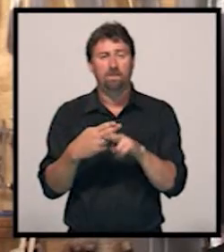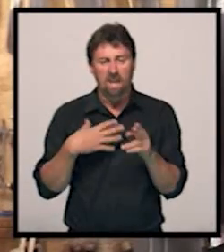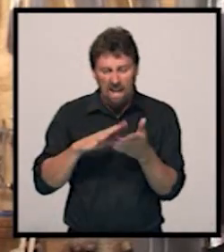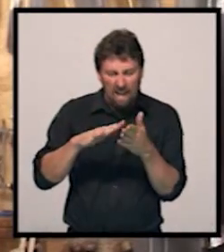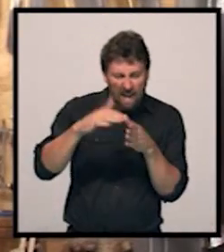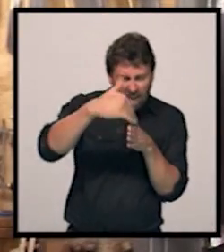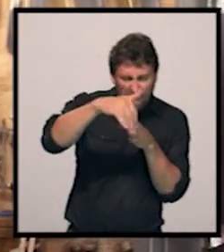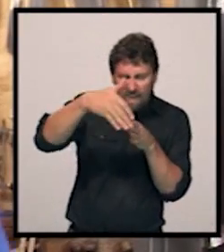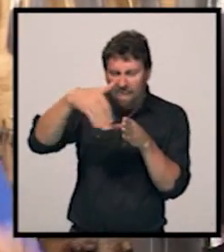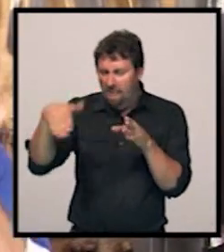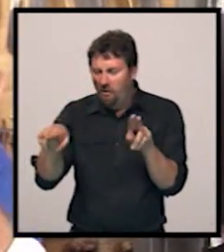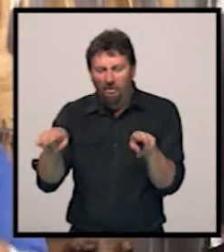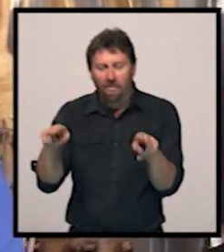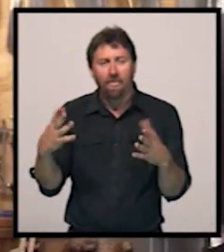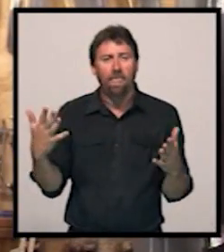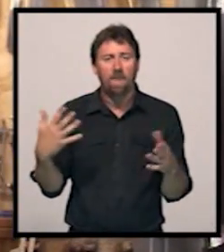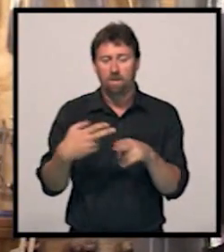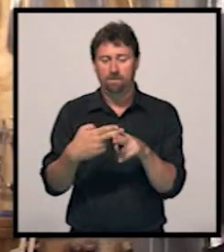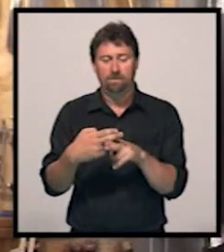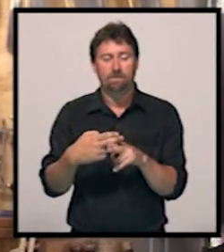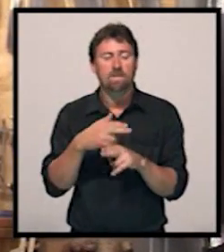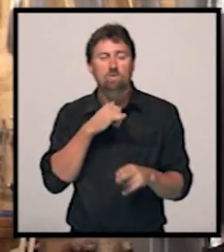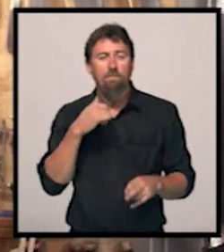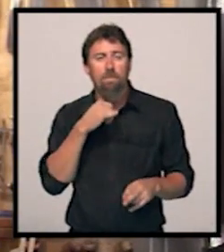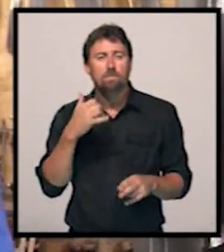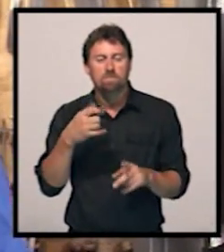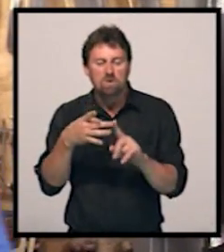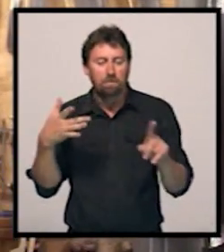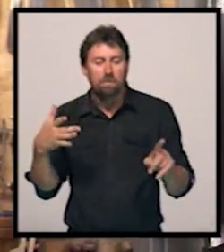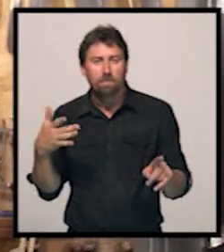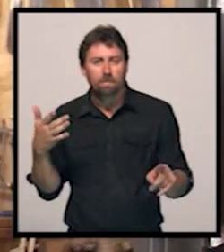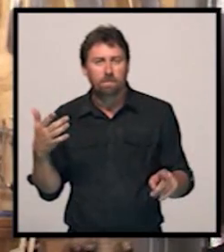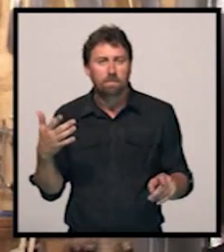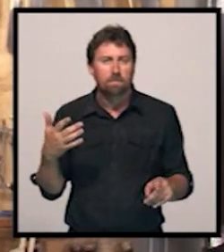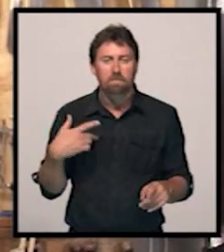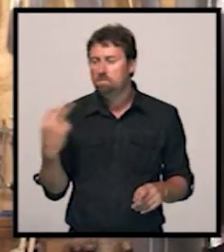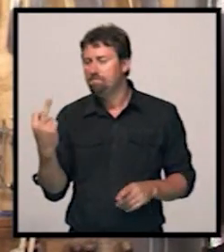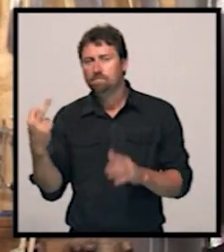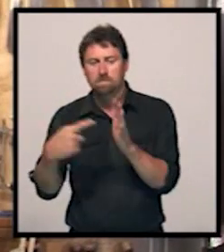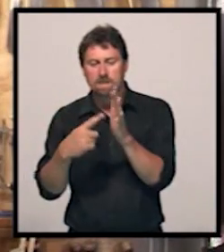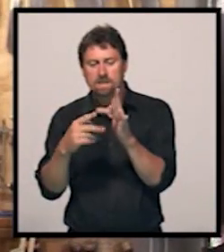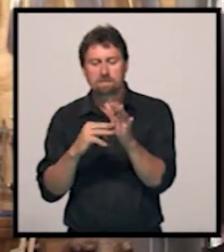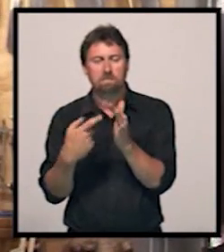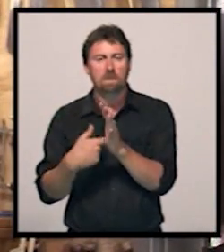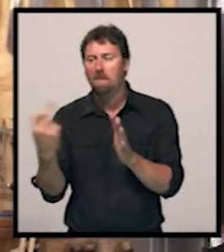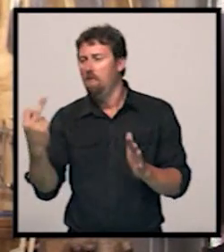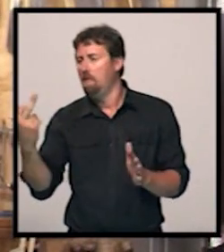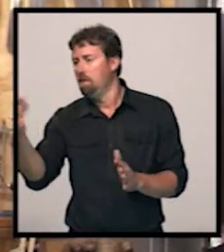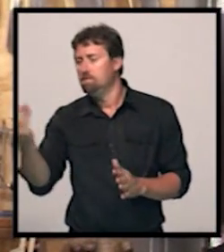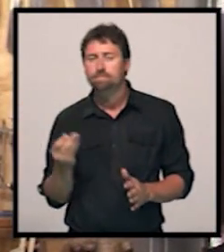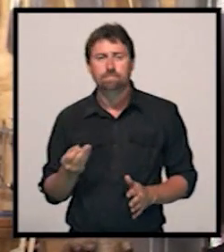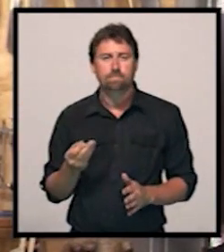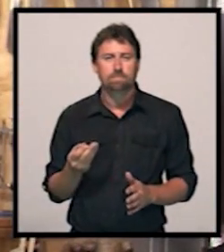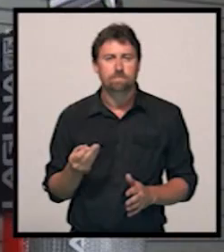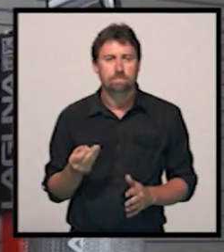it. Sharp knife, bit of scrap timber, doesn't matter what it is, all